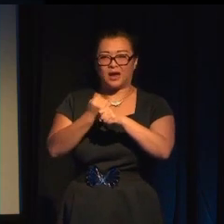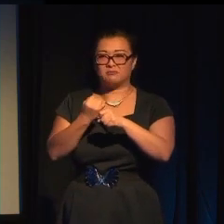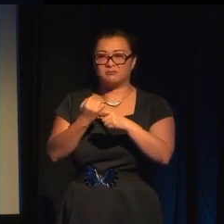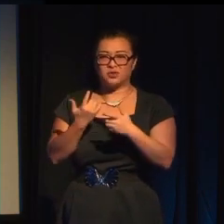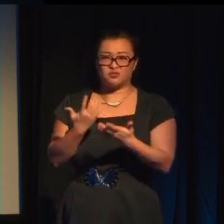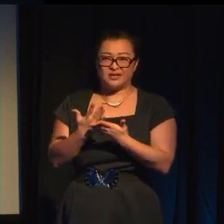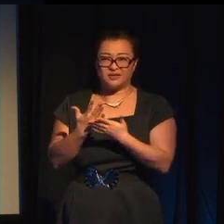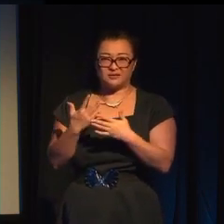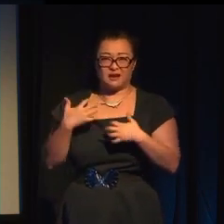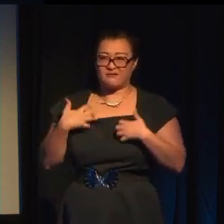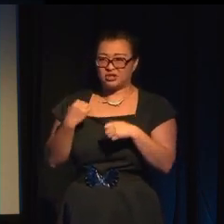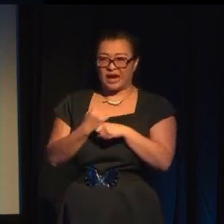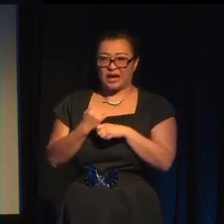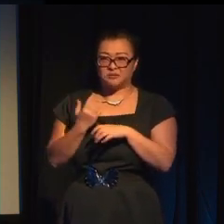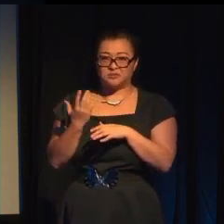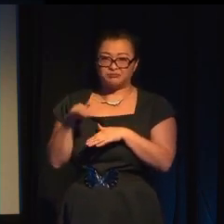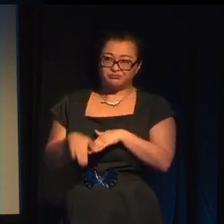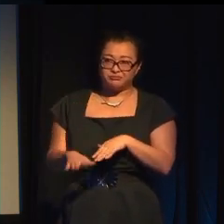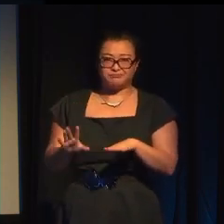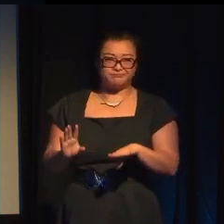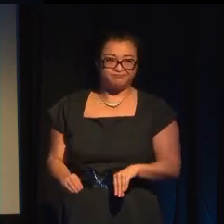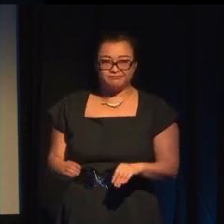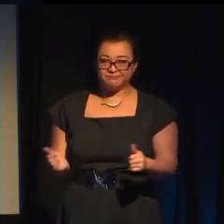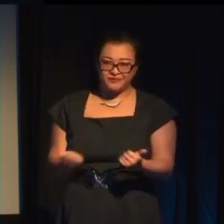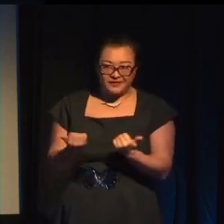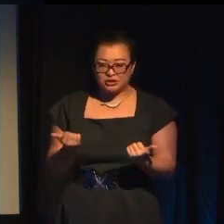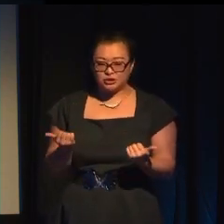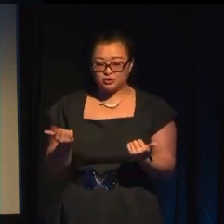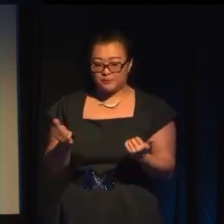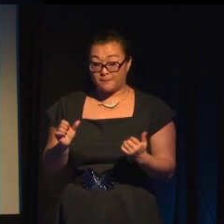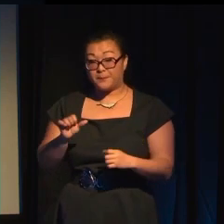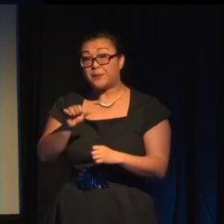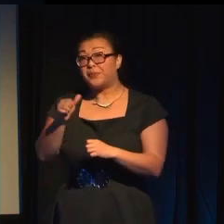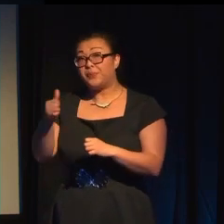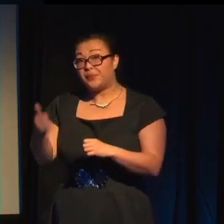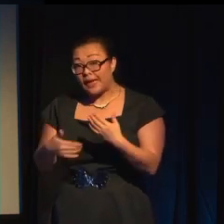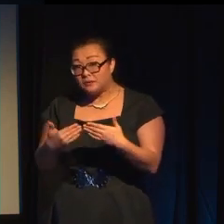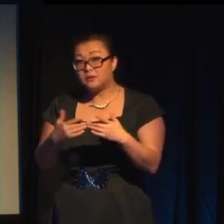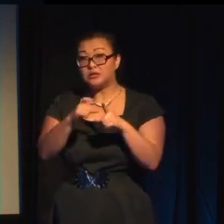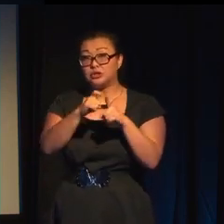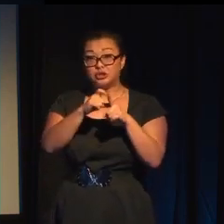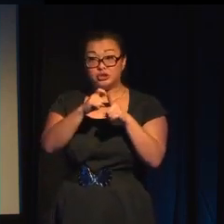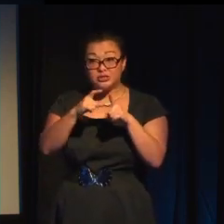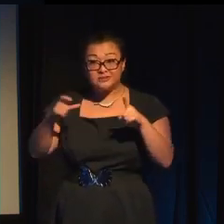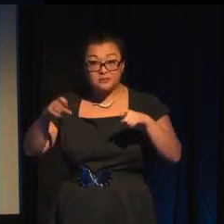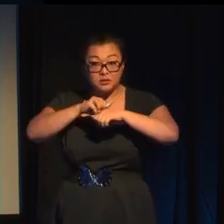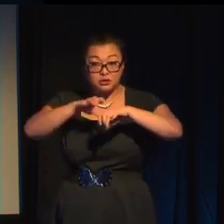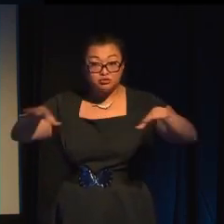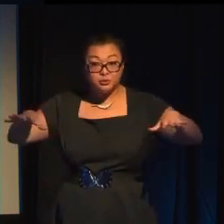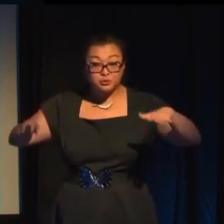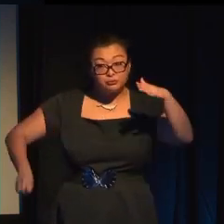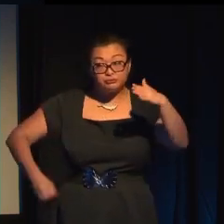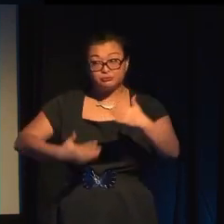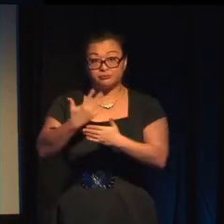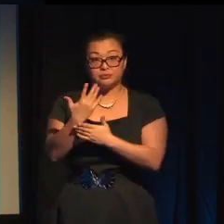then huge changes happened with digital distribution, where obviously, instead of having a limit of 200 or 300, you had an infinite